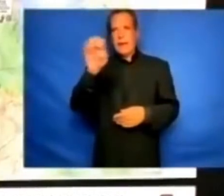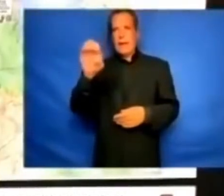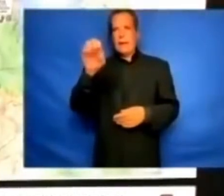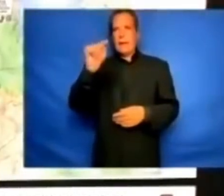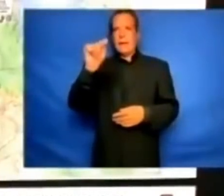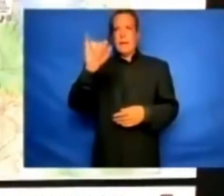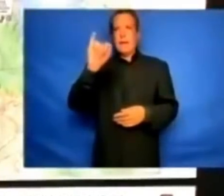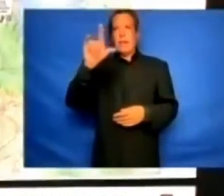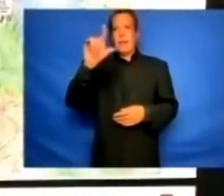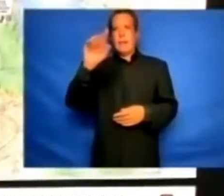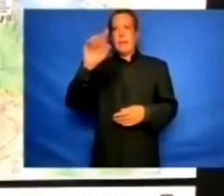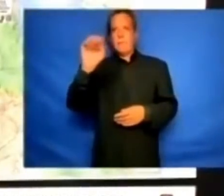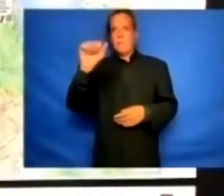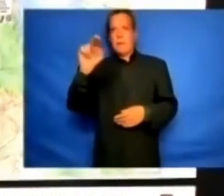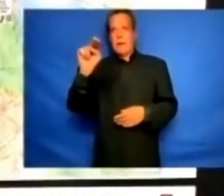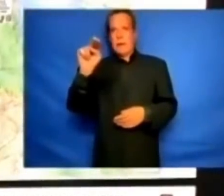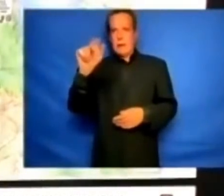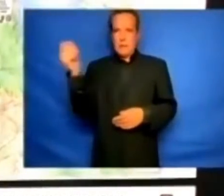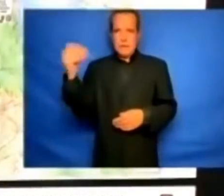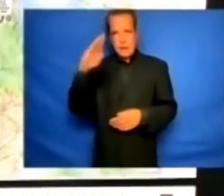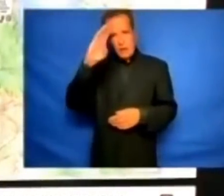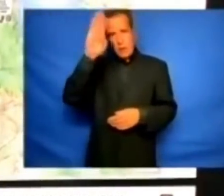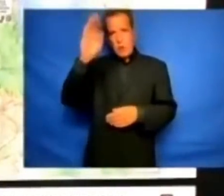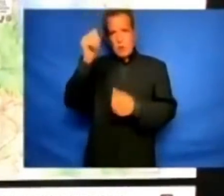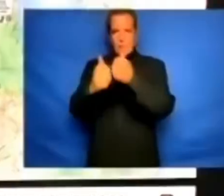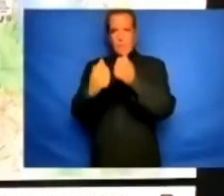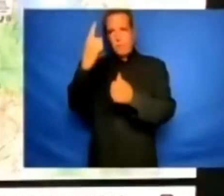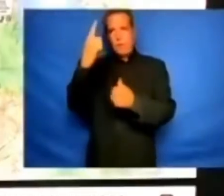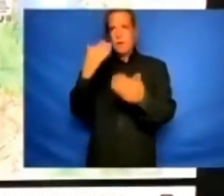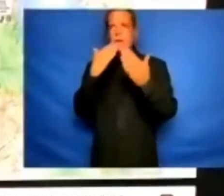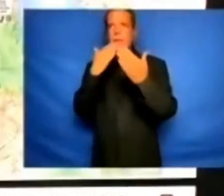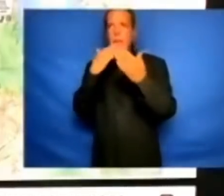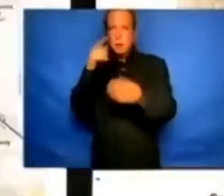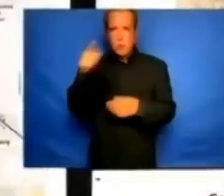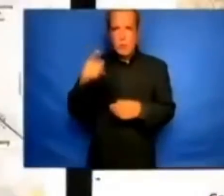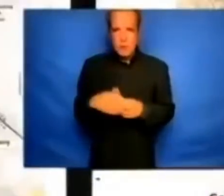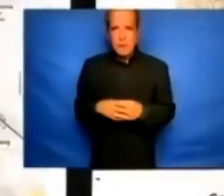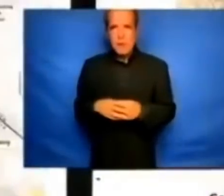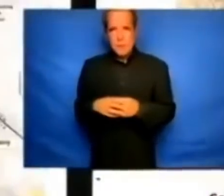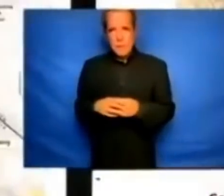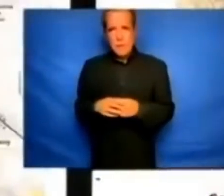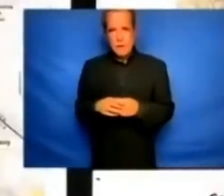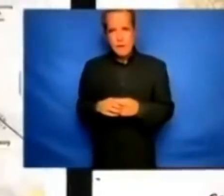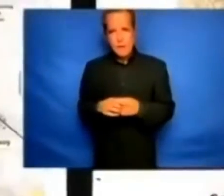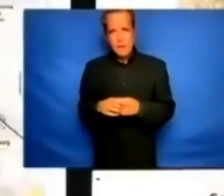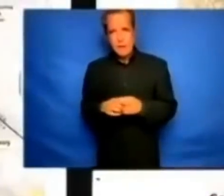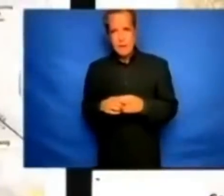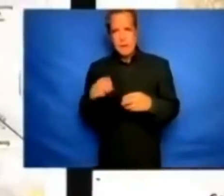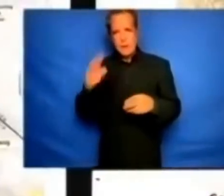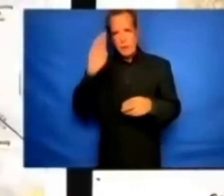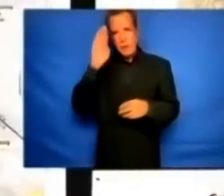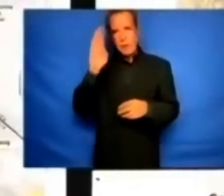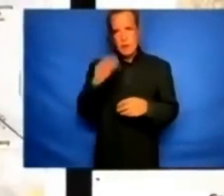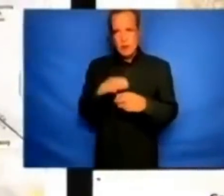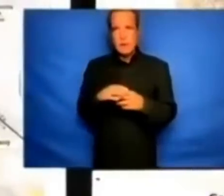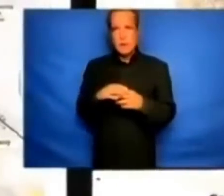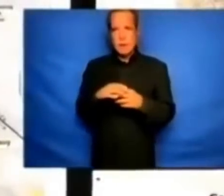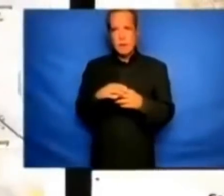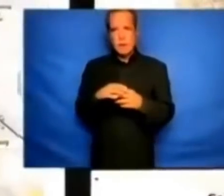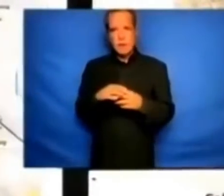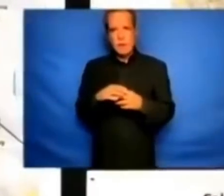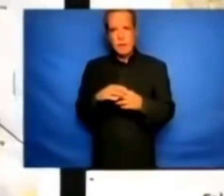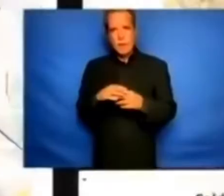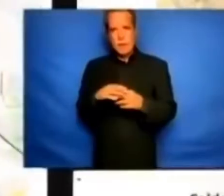everyone. Thanks so much for having us. We really appreciate it. South Tahoe Refuse and Recycling is your local hauler here. So we do cover the El Dorado